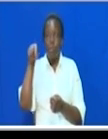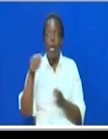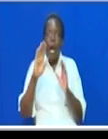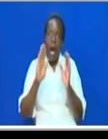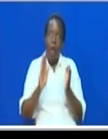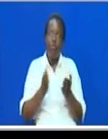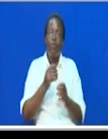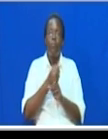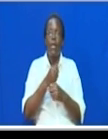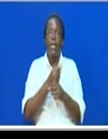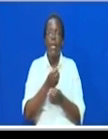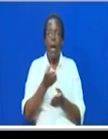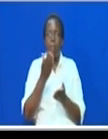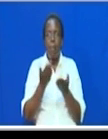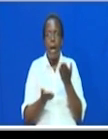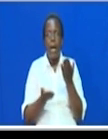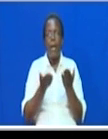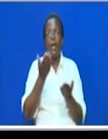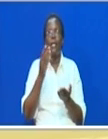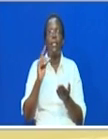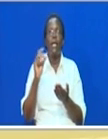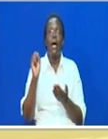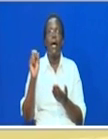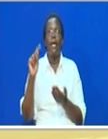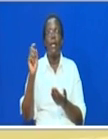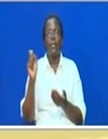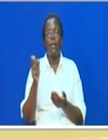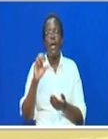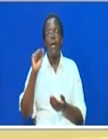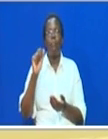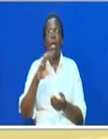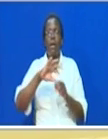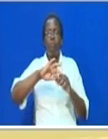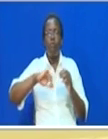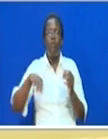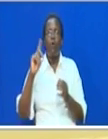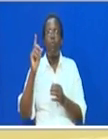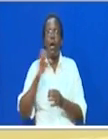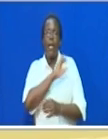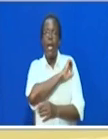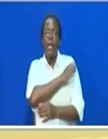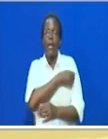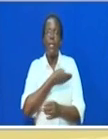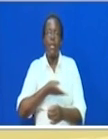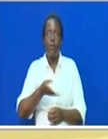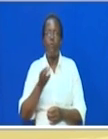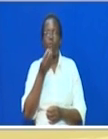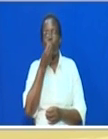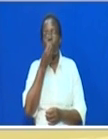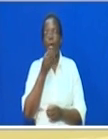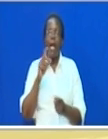it a balanced diet? So number A, removing one energy-giving food. B,